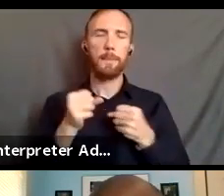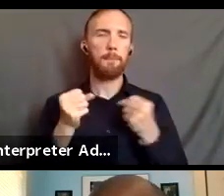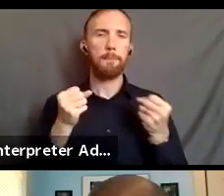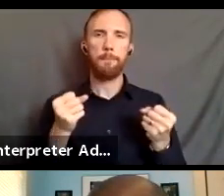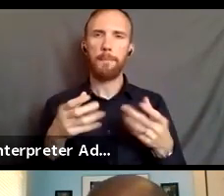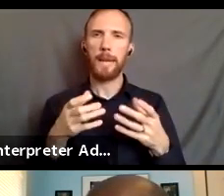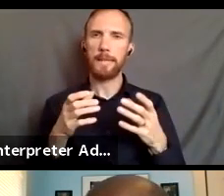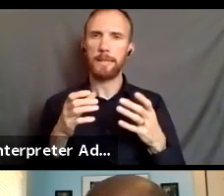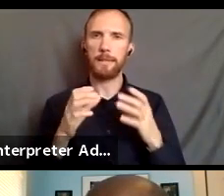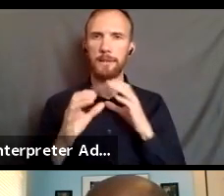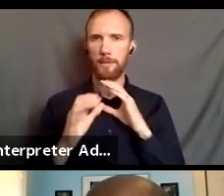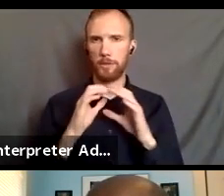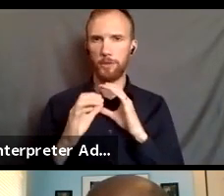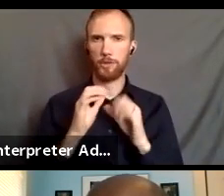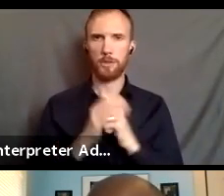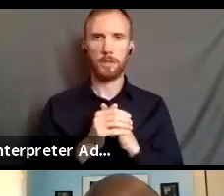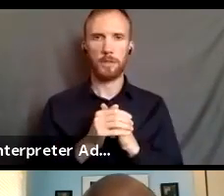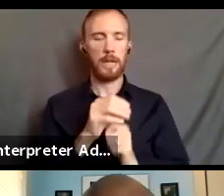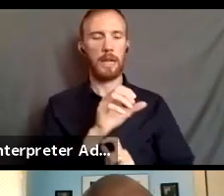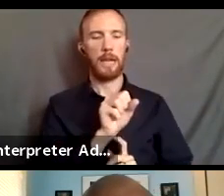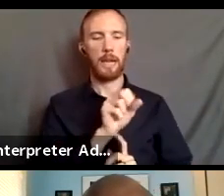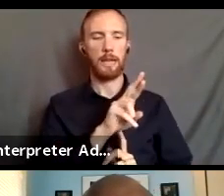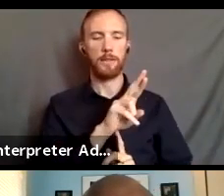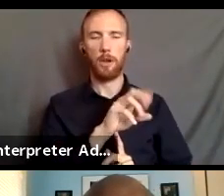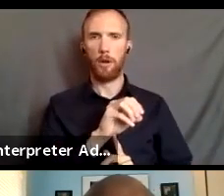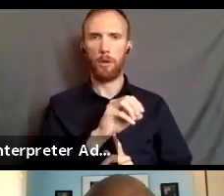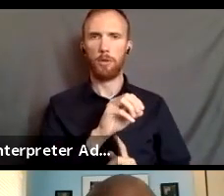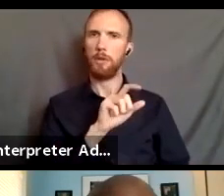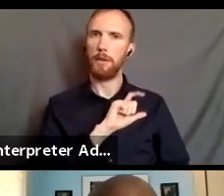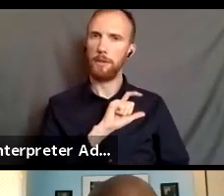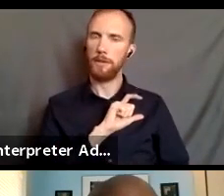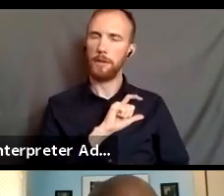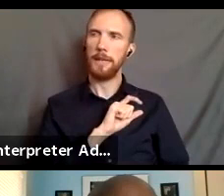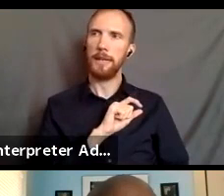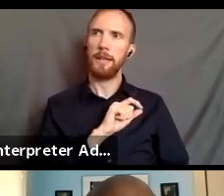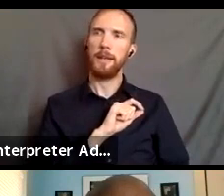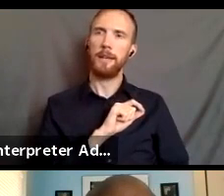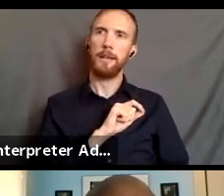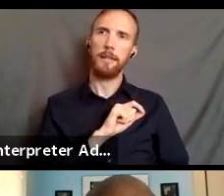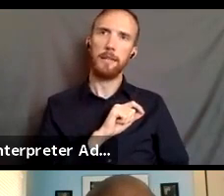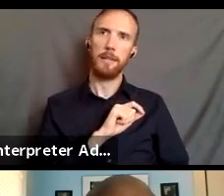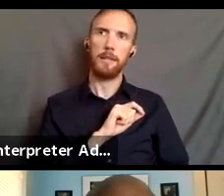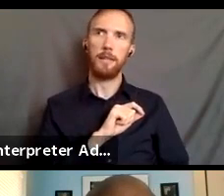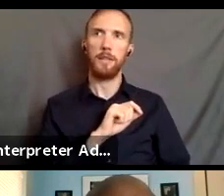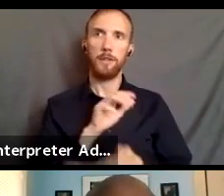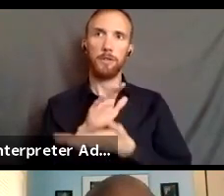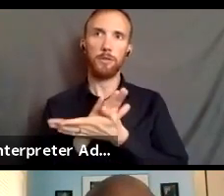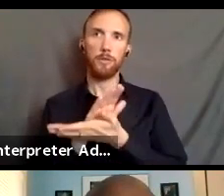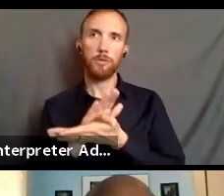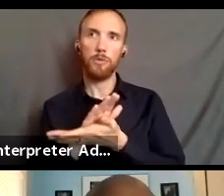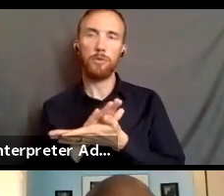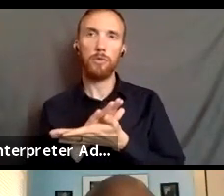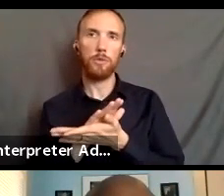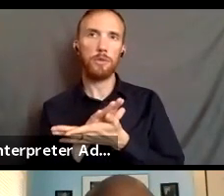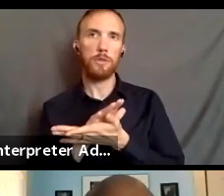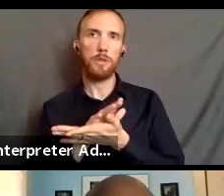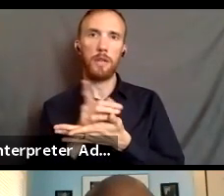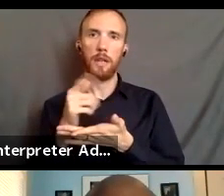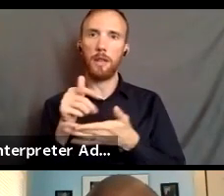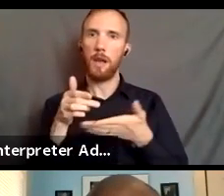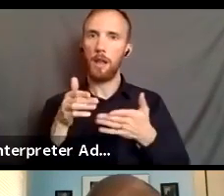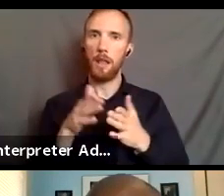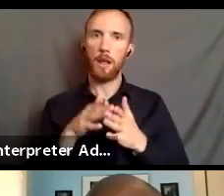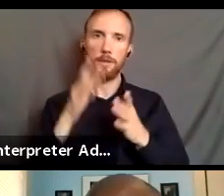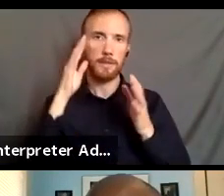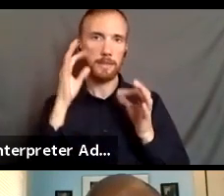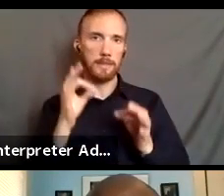sros whether a school chooses to uh keep him or as a school board we move